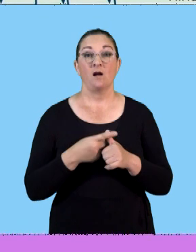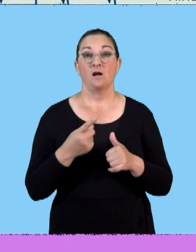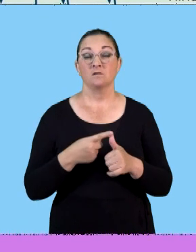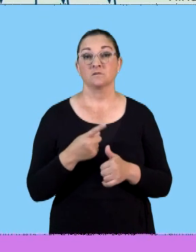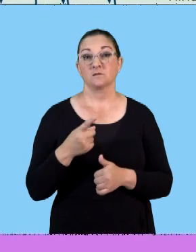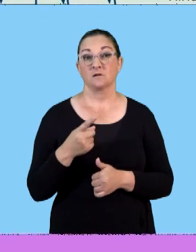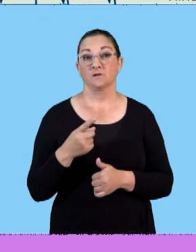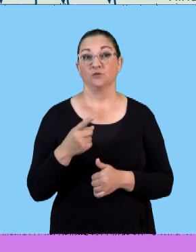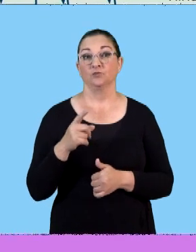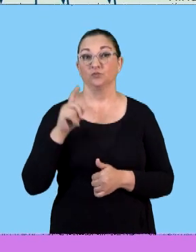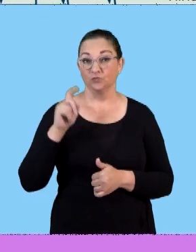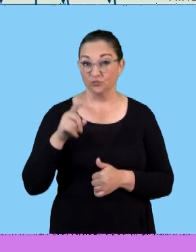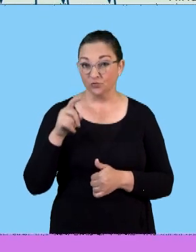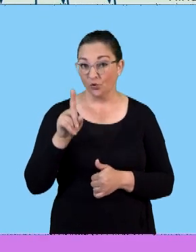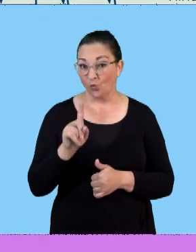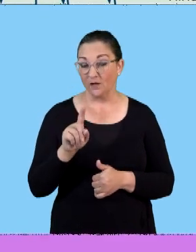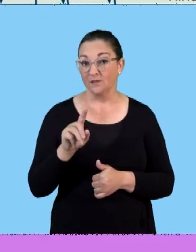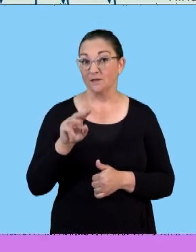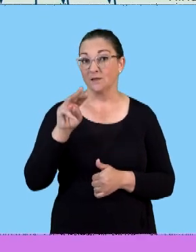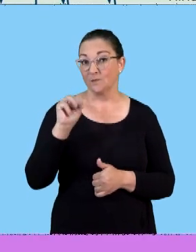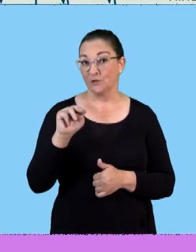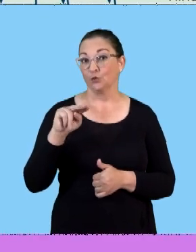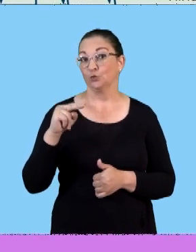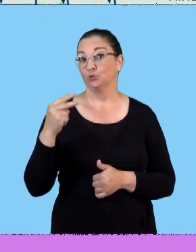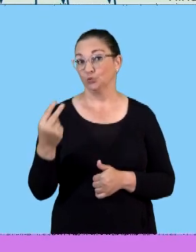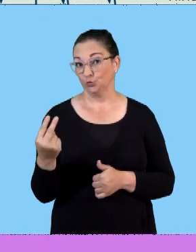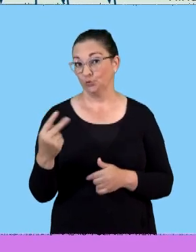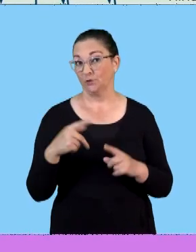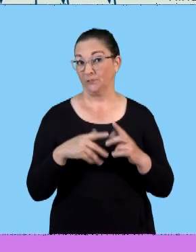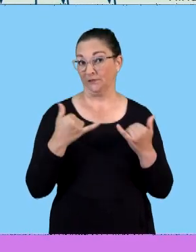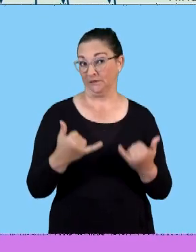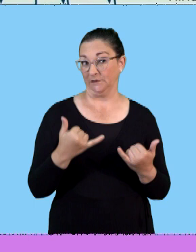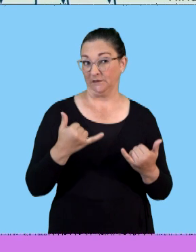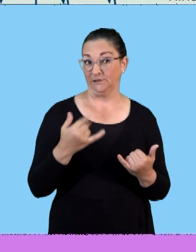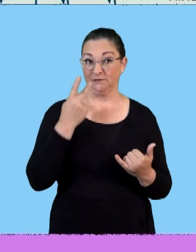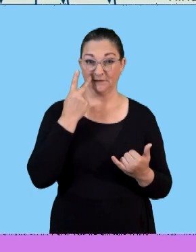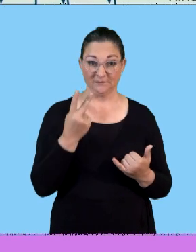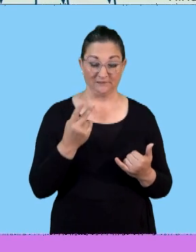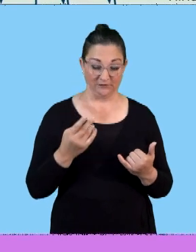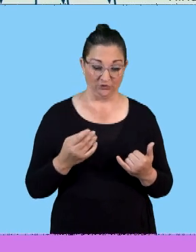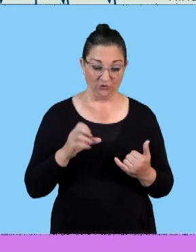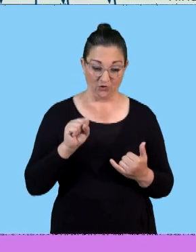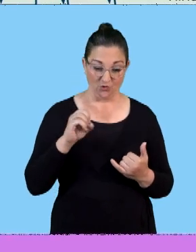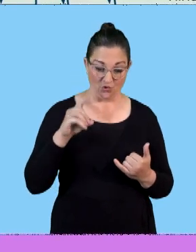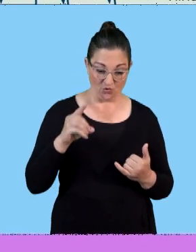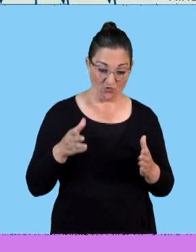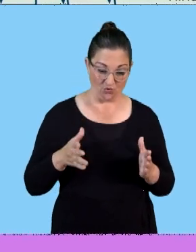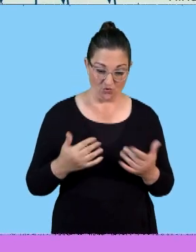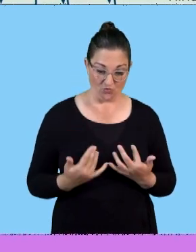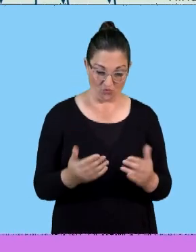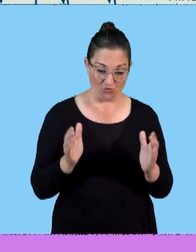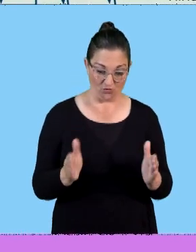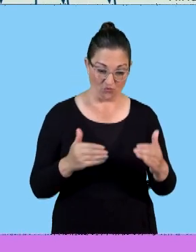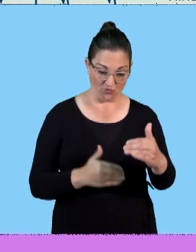the answer should be, right, in square meters. The dimension of the sod of grass is